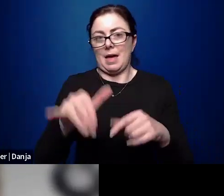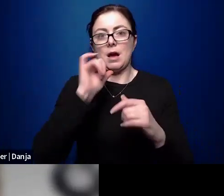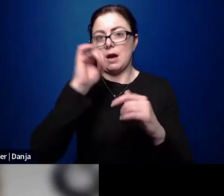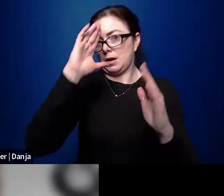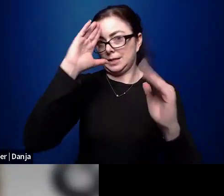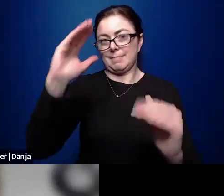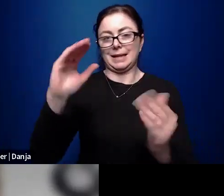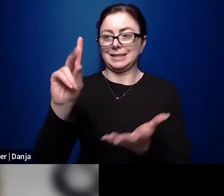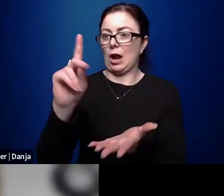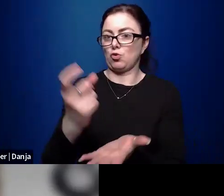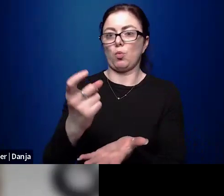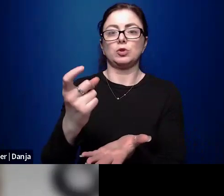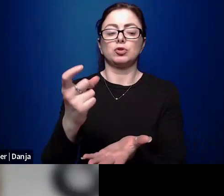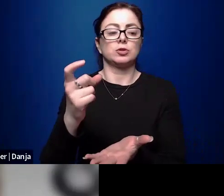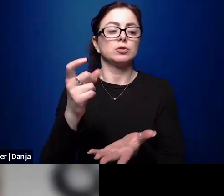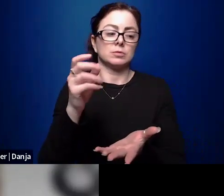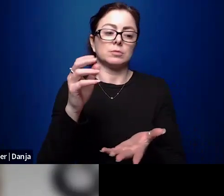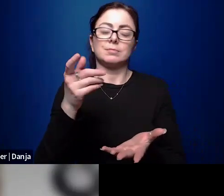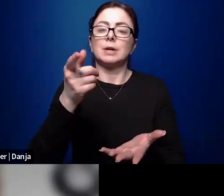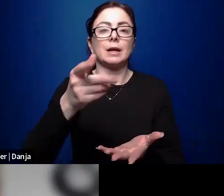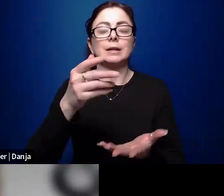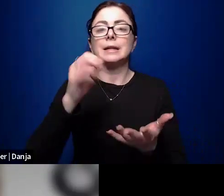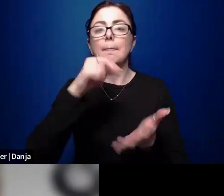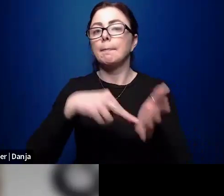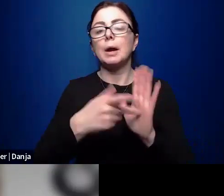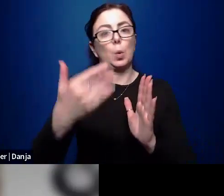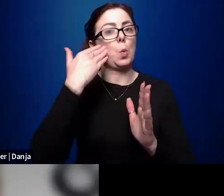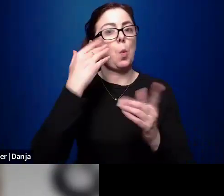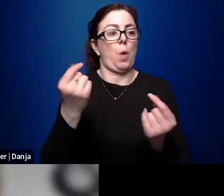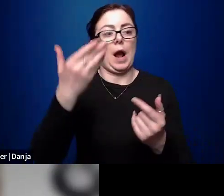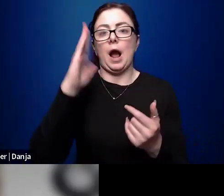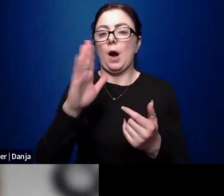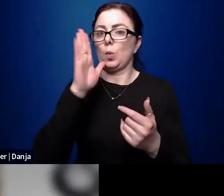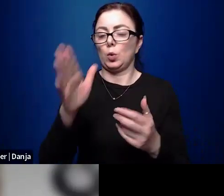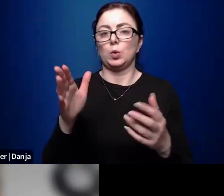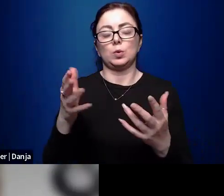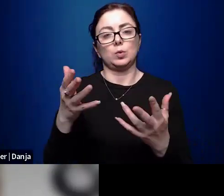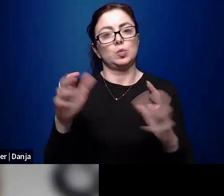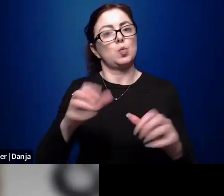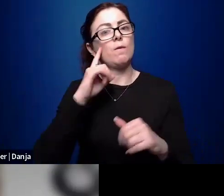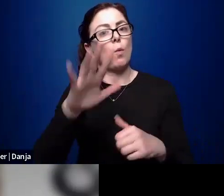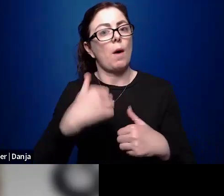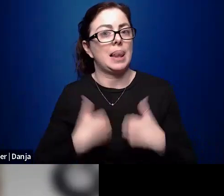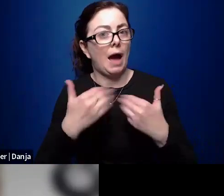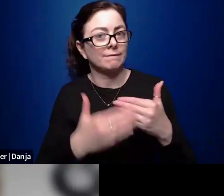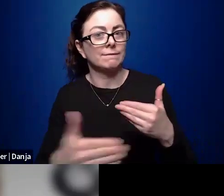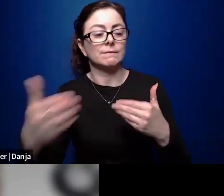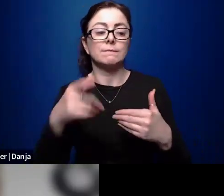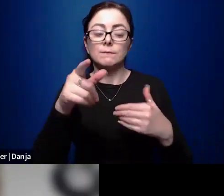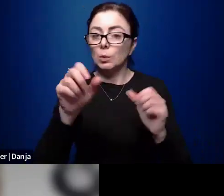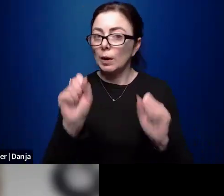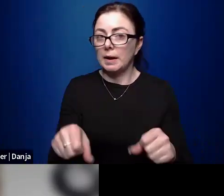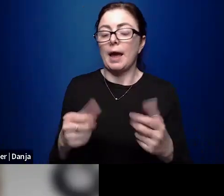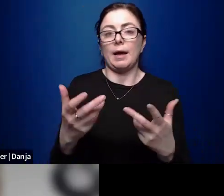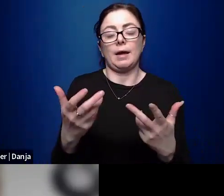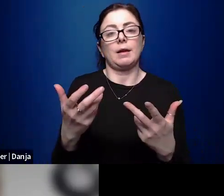do with your life. You can decide to put those pieces together with compassion, love, and